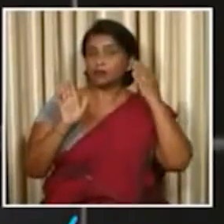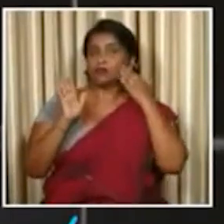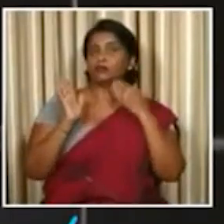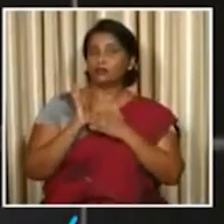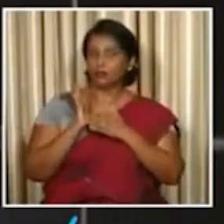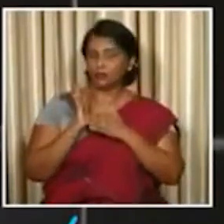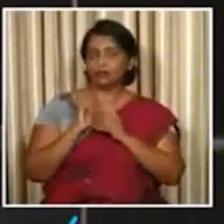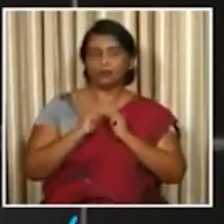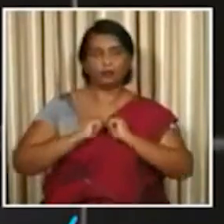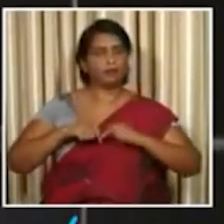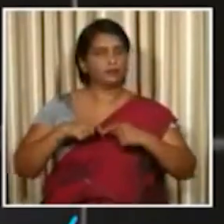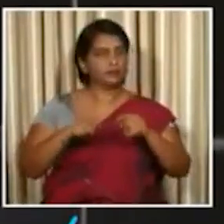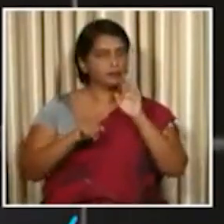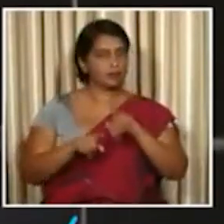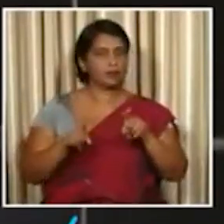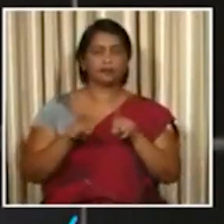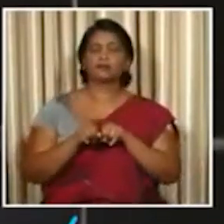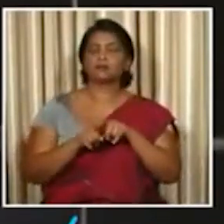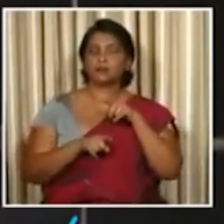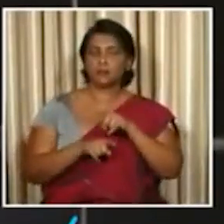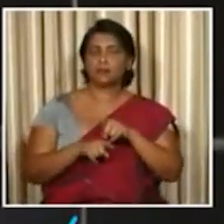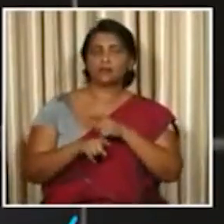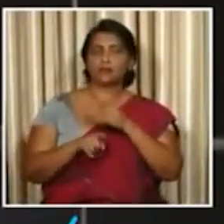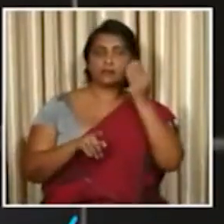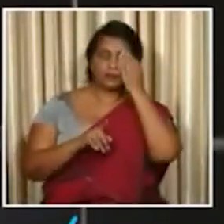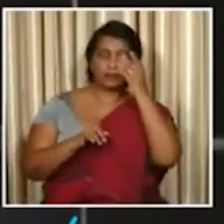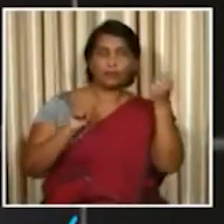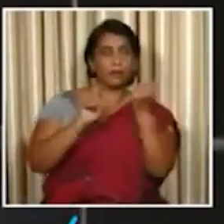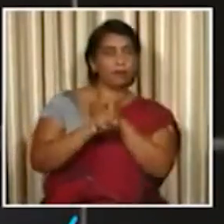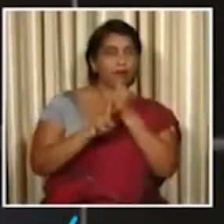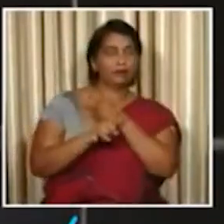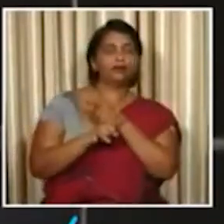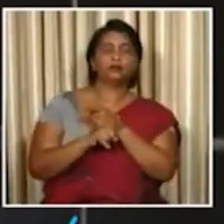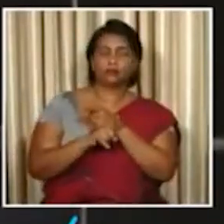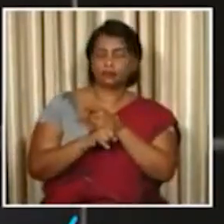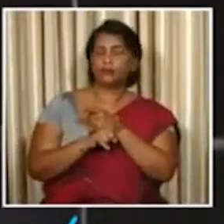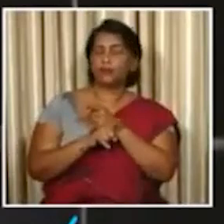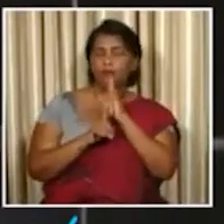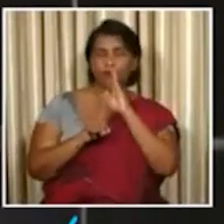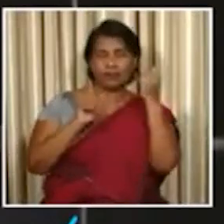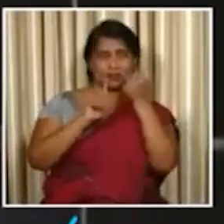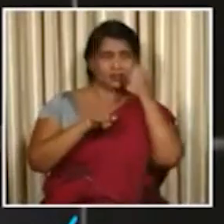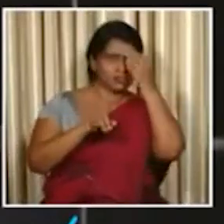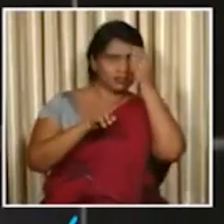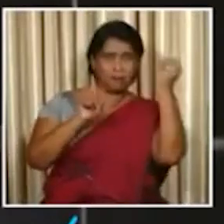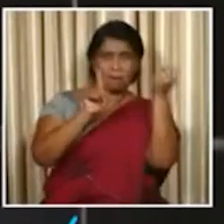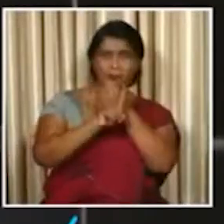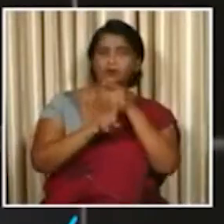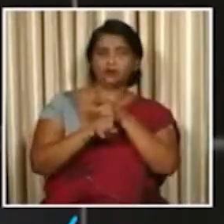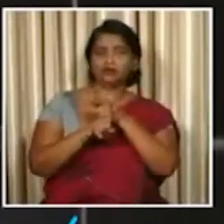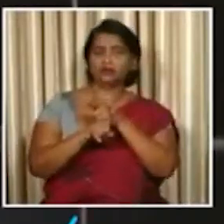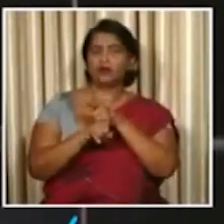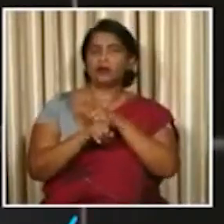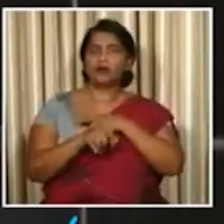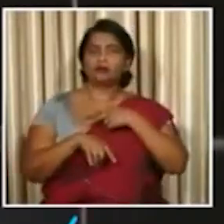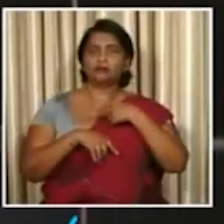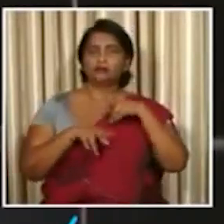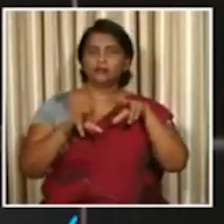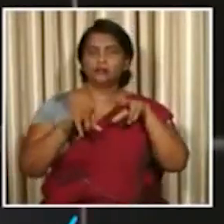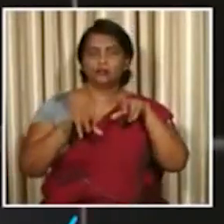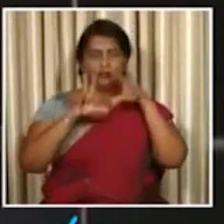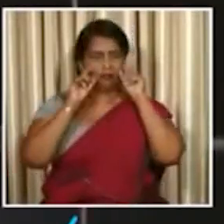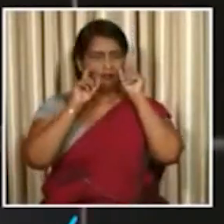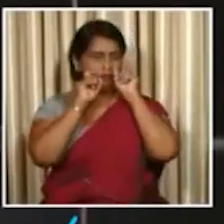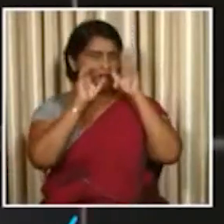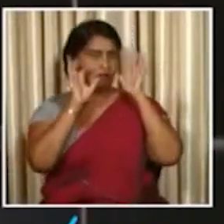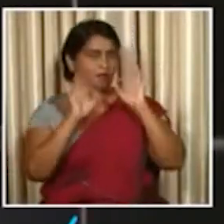coercive Israeli influence in Sri Lanka. It is all the more urgent that the government issue a statement clearly expressing its